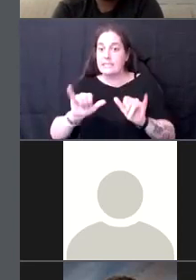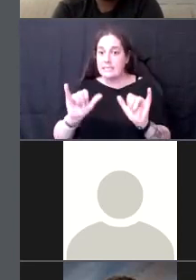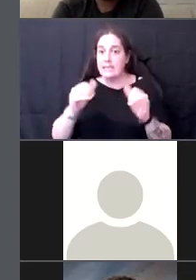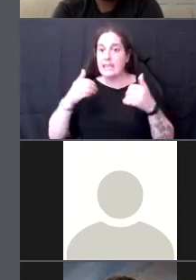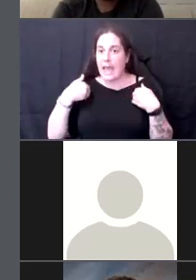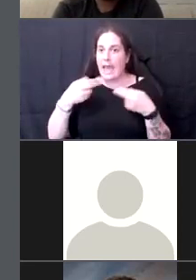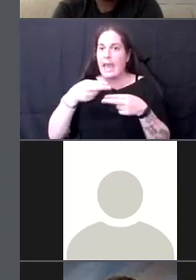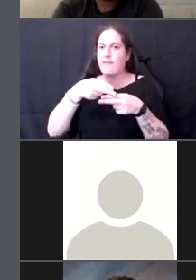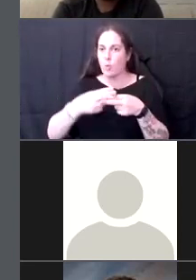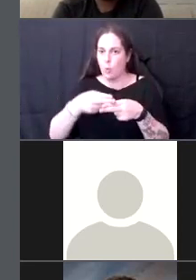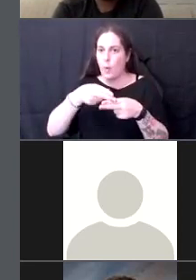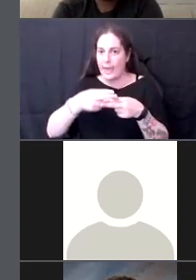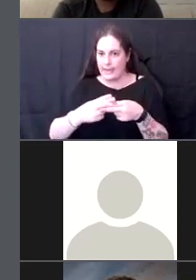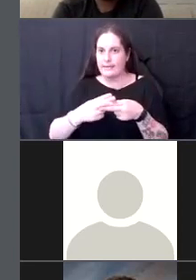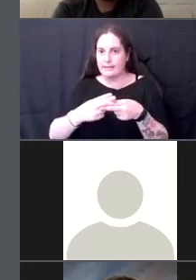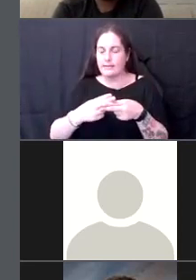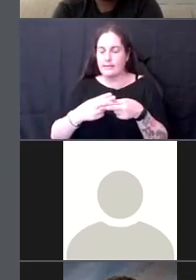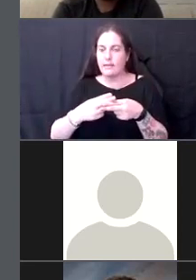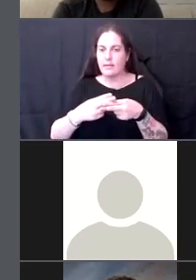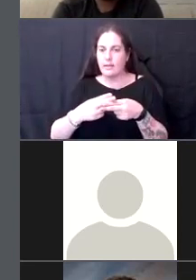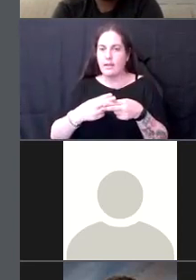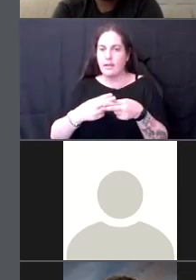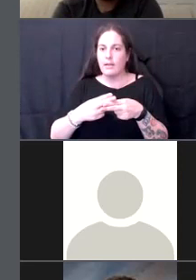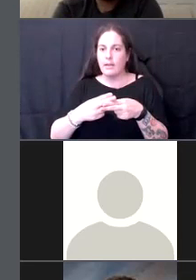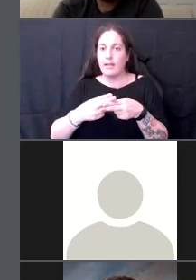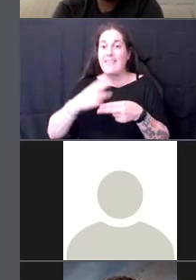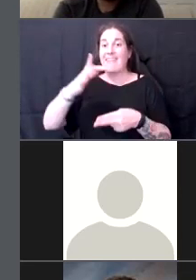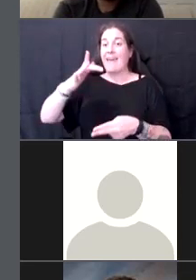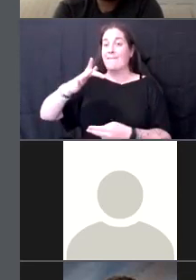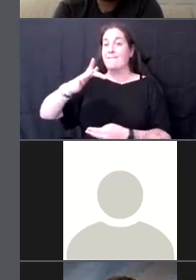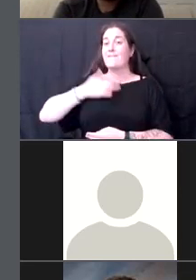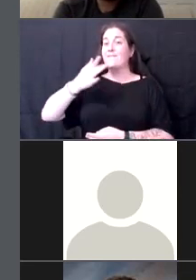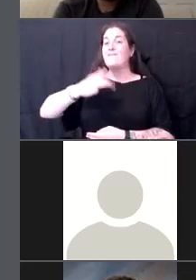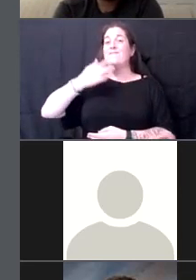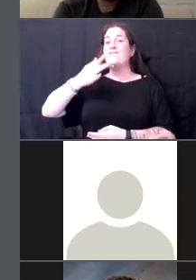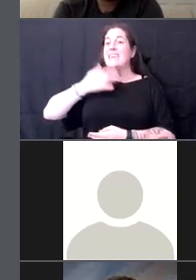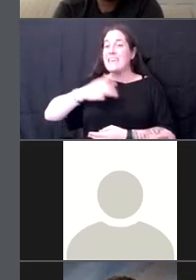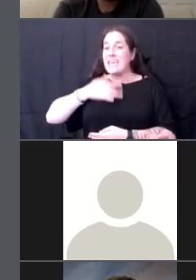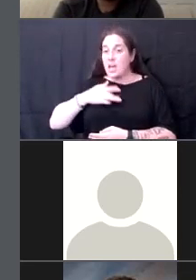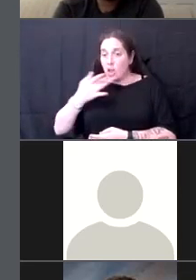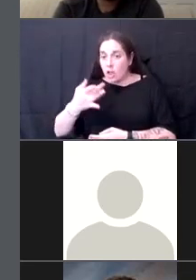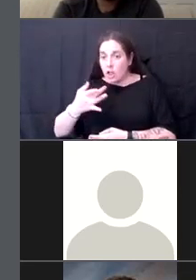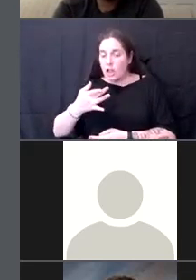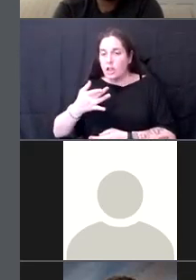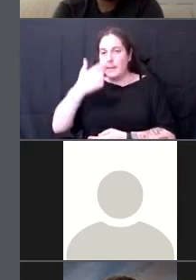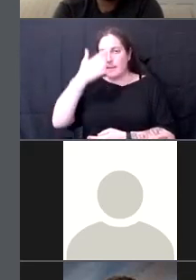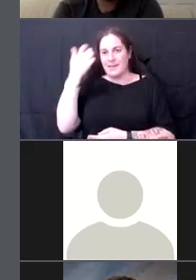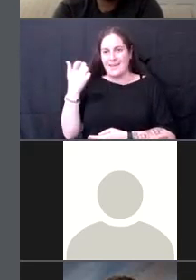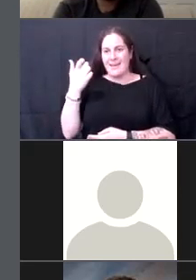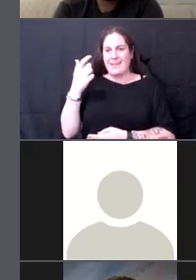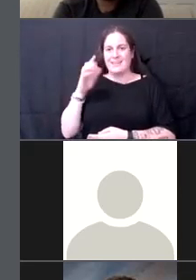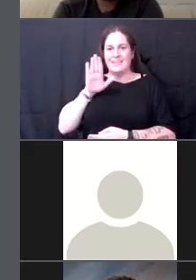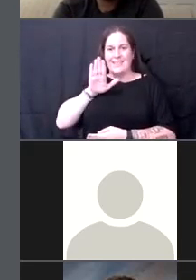that spacecraft. They are feeling that sensation because the craft that they're